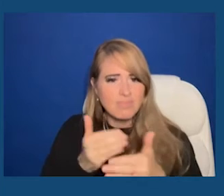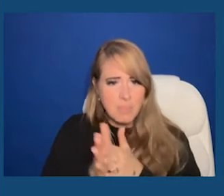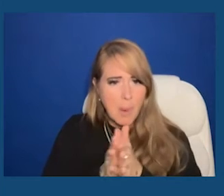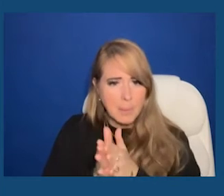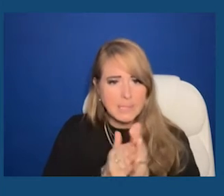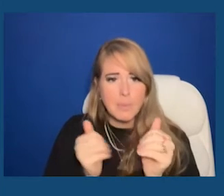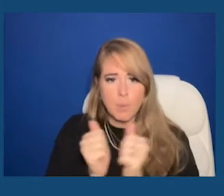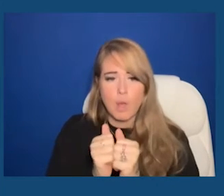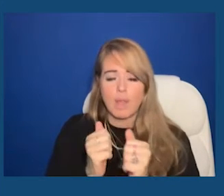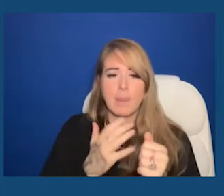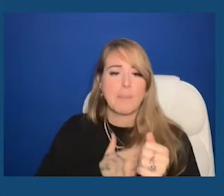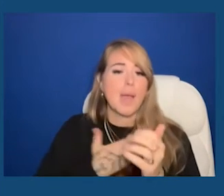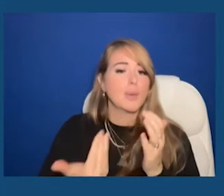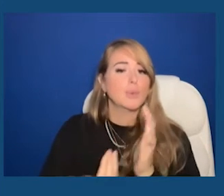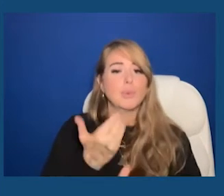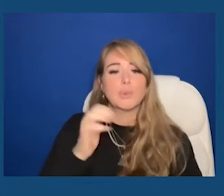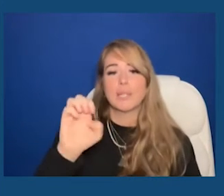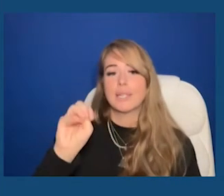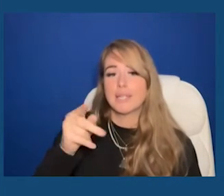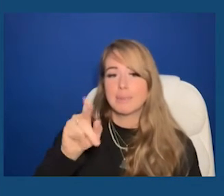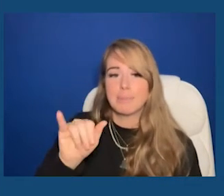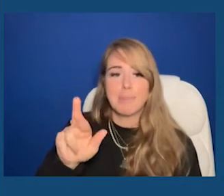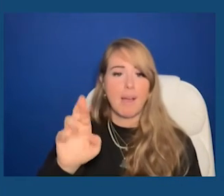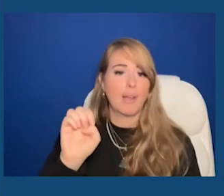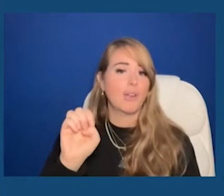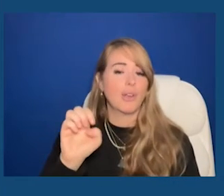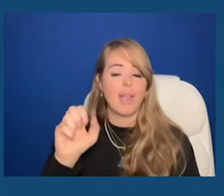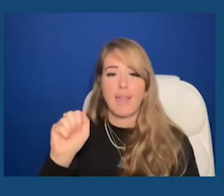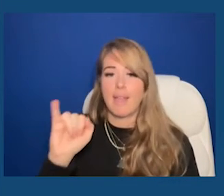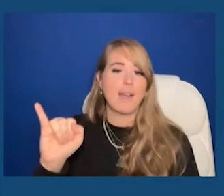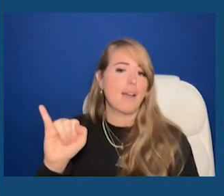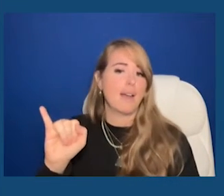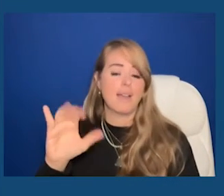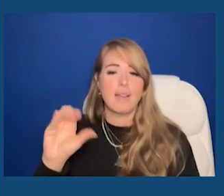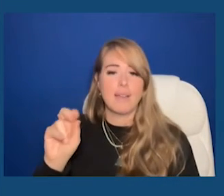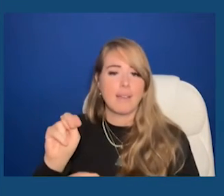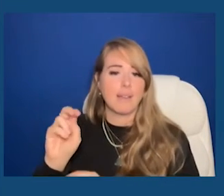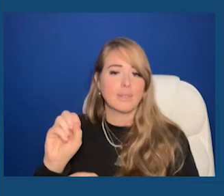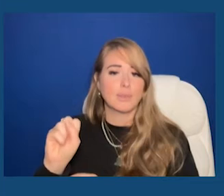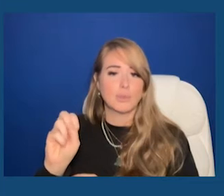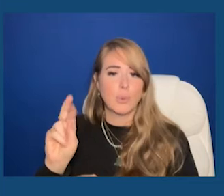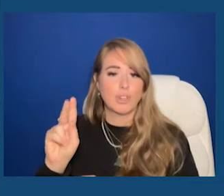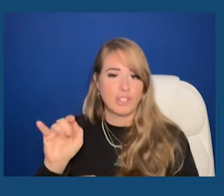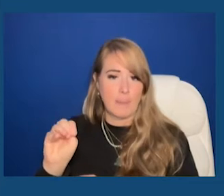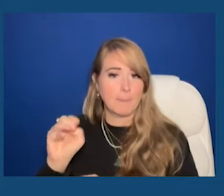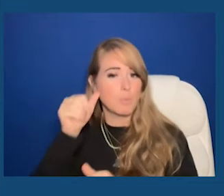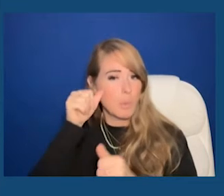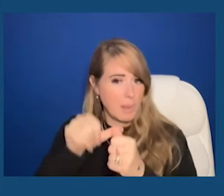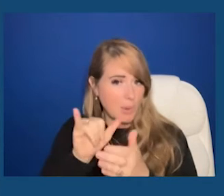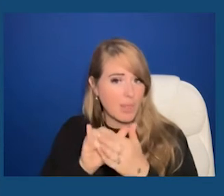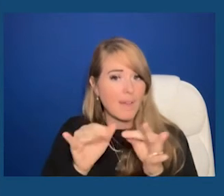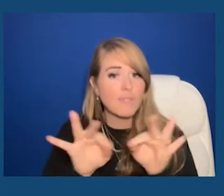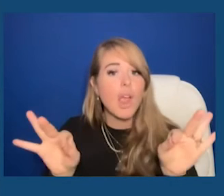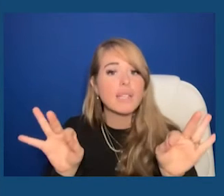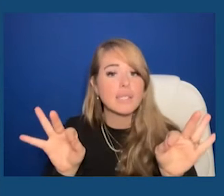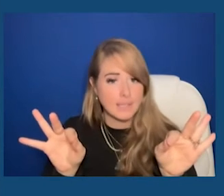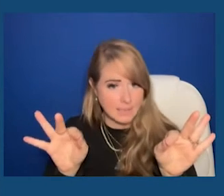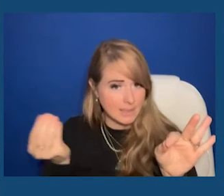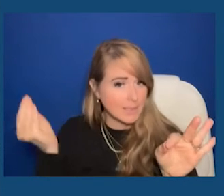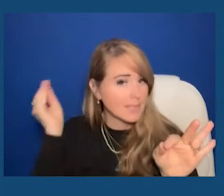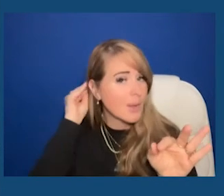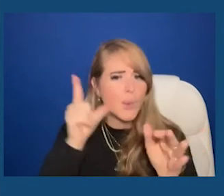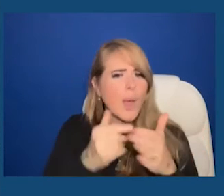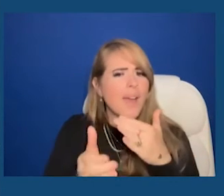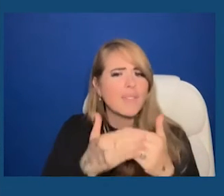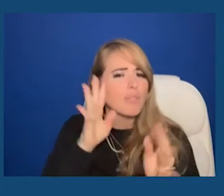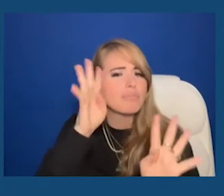enacted Empire AI Consortium. Remember that phrase. Yeah, you can give that a round of applause. Whoever thought of that one. That's